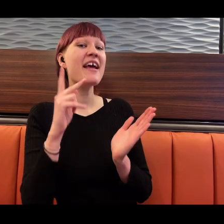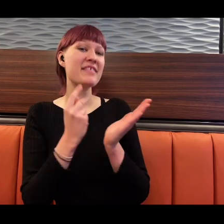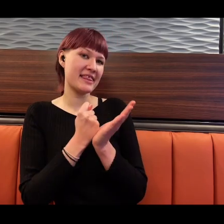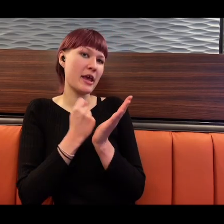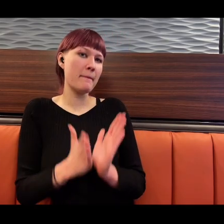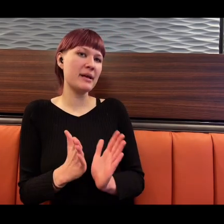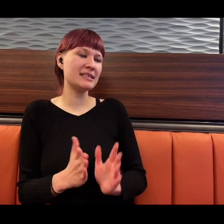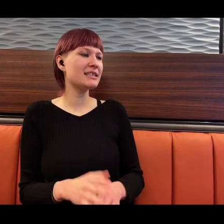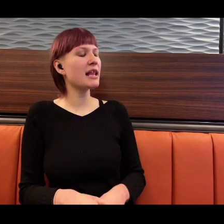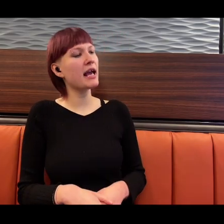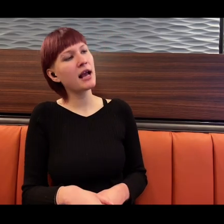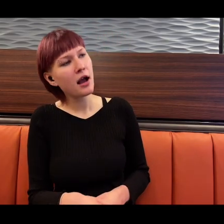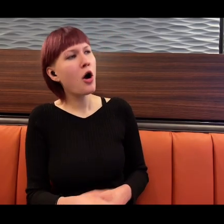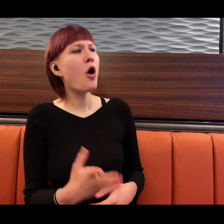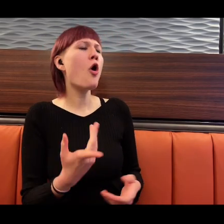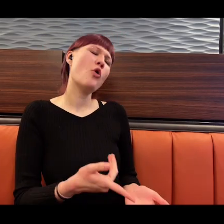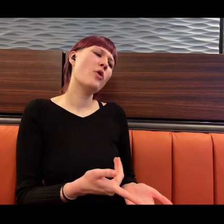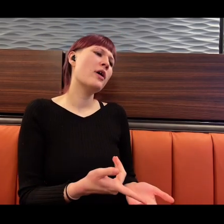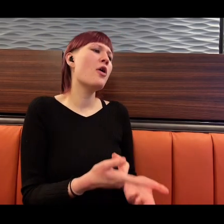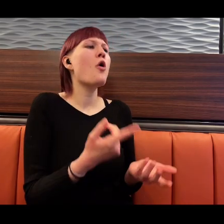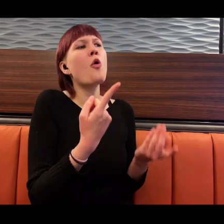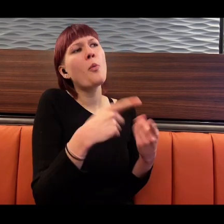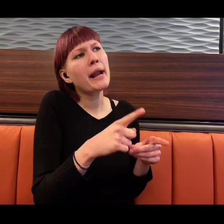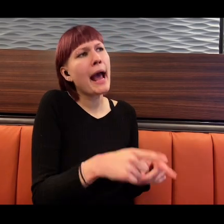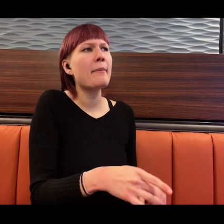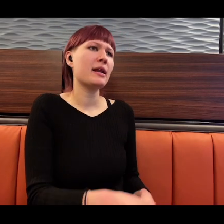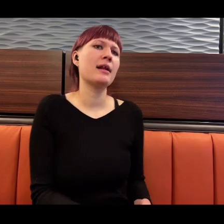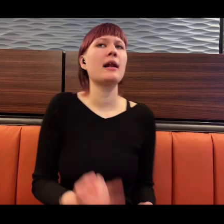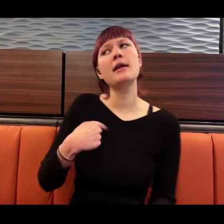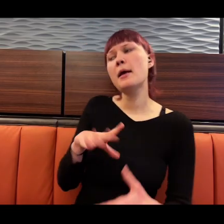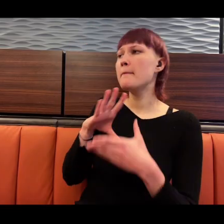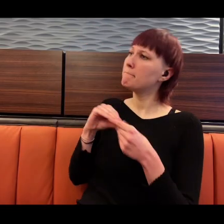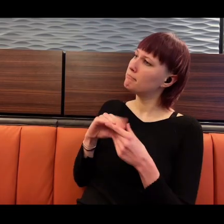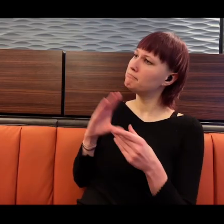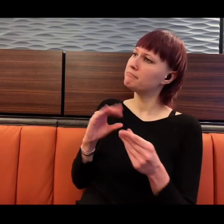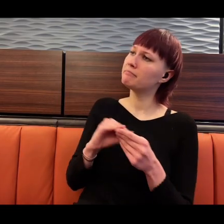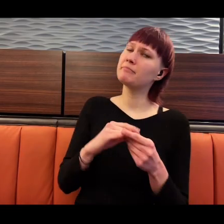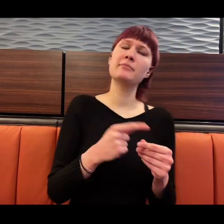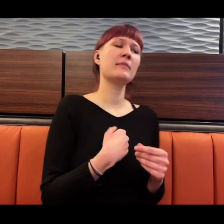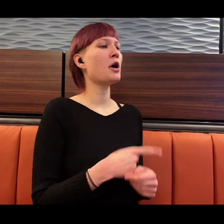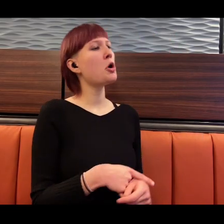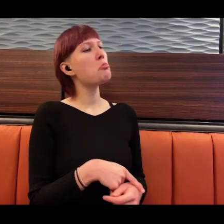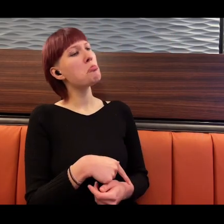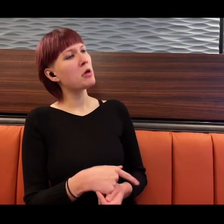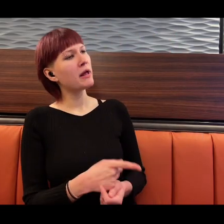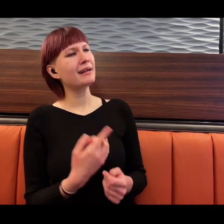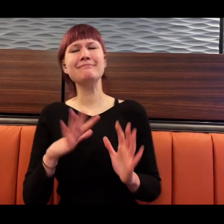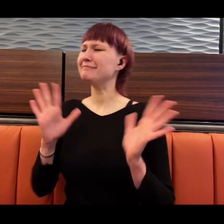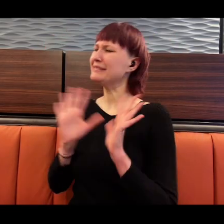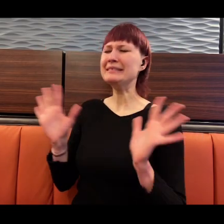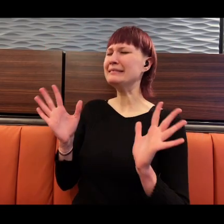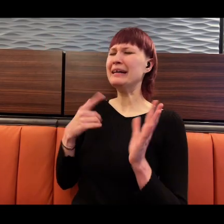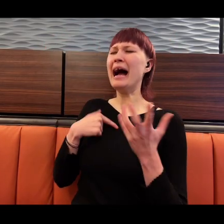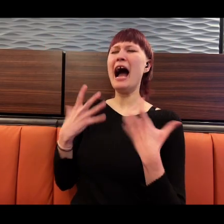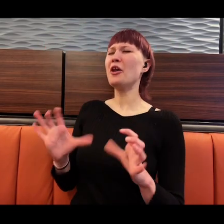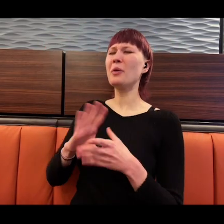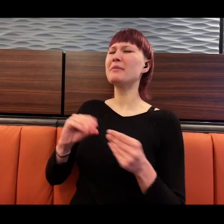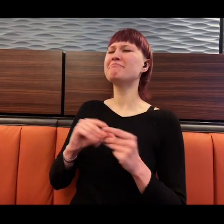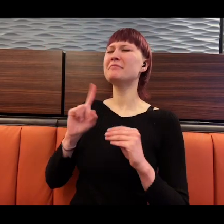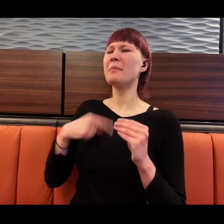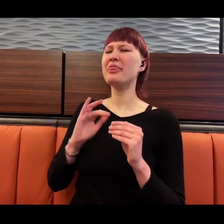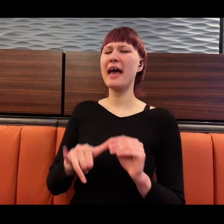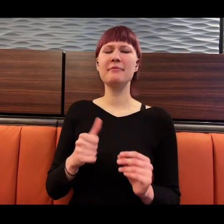a psychoanalyst will conclude that that resistance means that there's really tough stuff in there that you need to deal with. They analyze